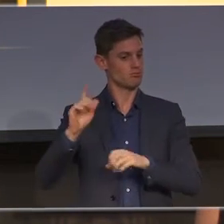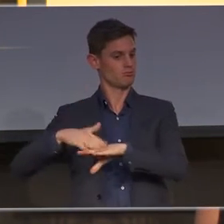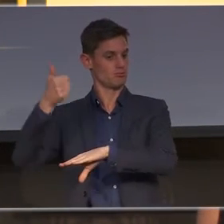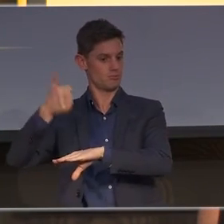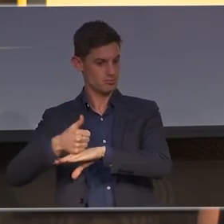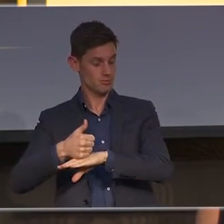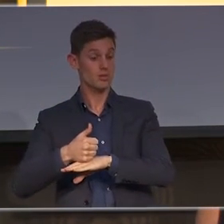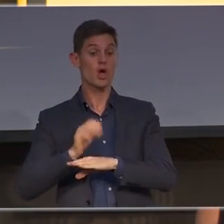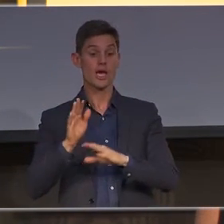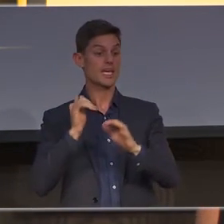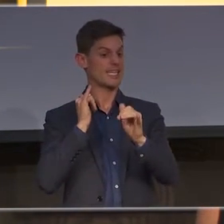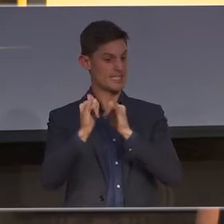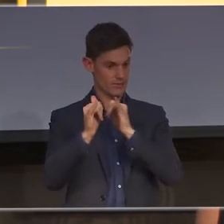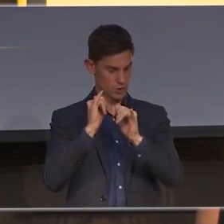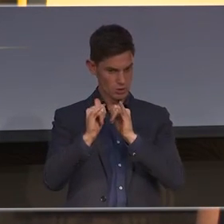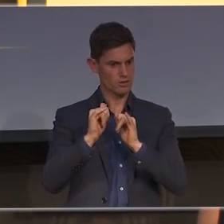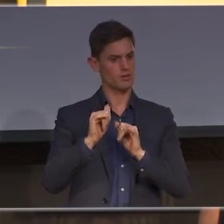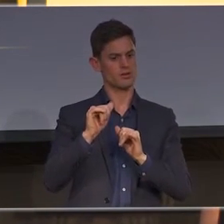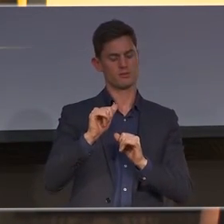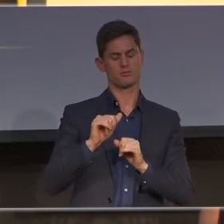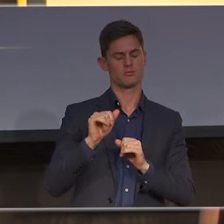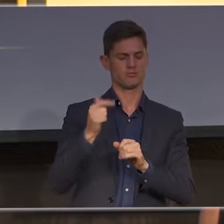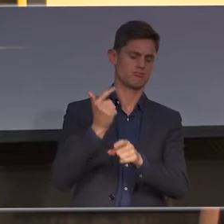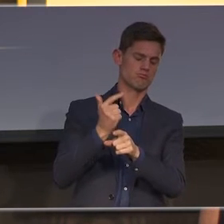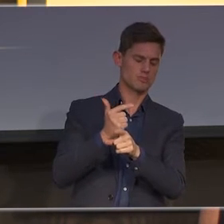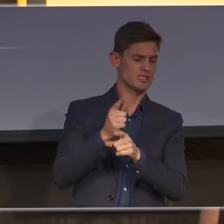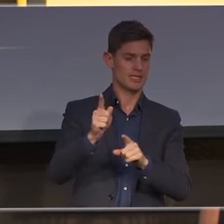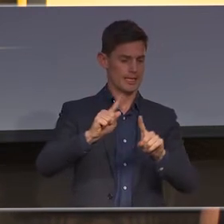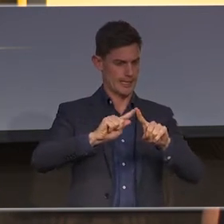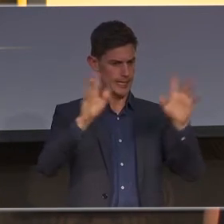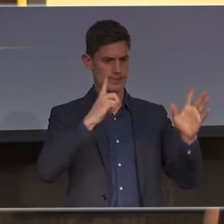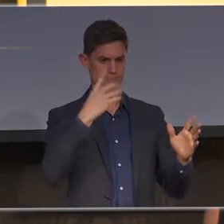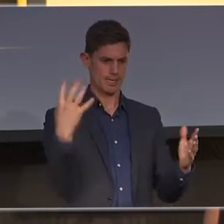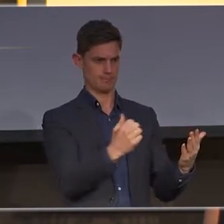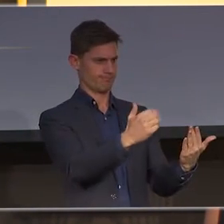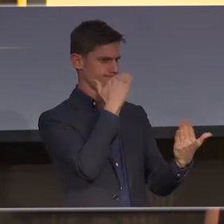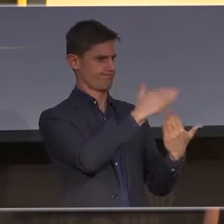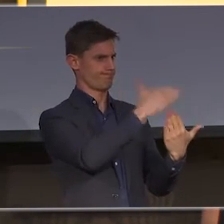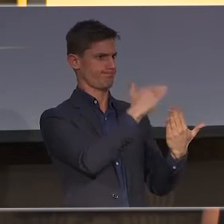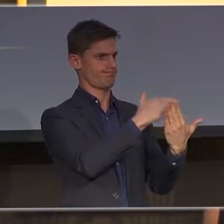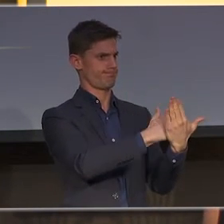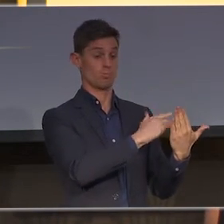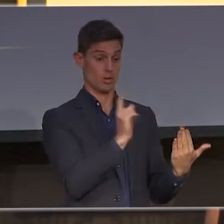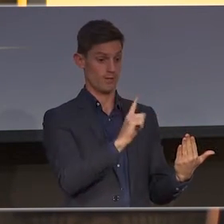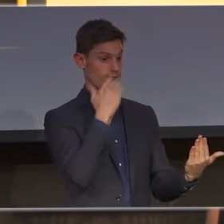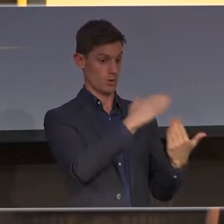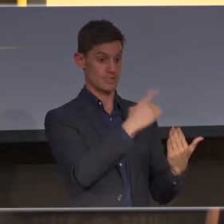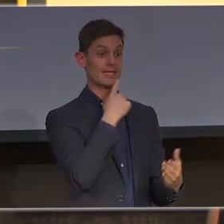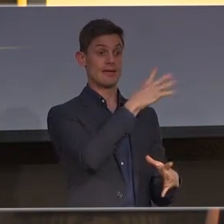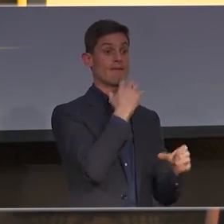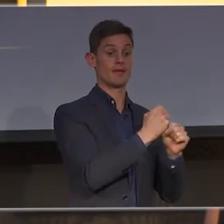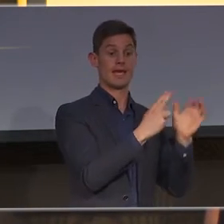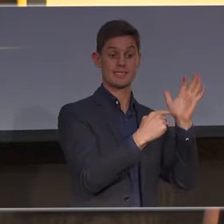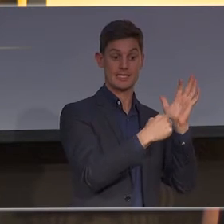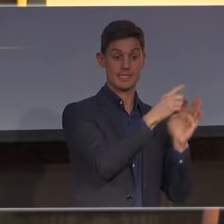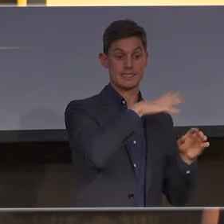her interviewed by Gunji Damara filmmaker Richard Franklin, she made it perfectly clear what needed to be done in the NT. Firstly, the government needed to